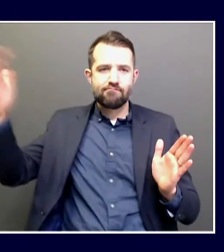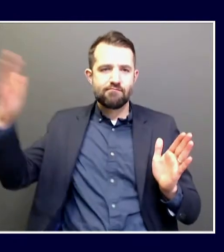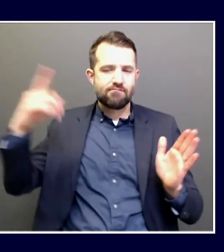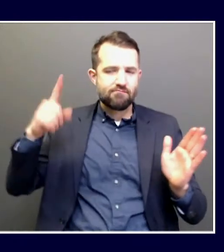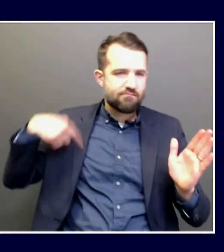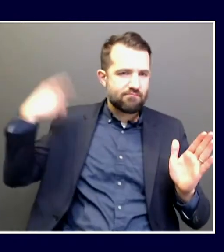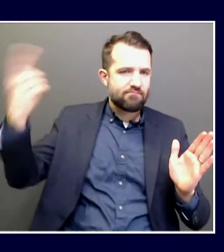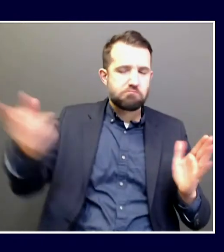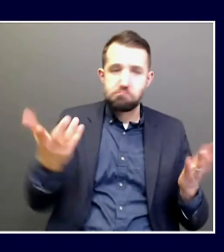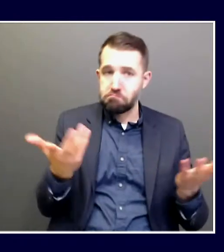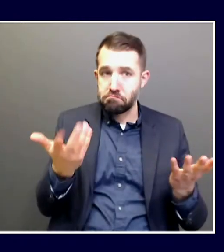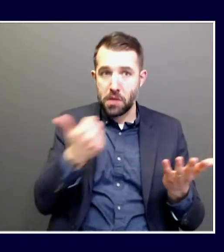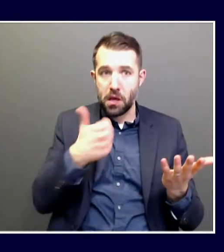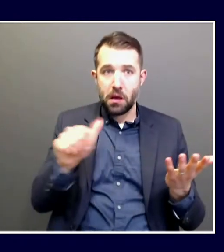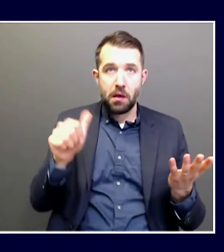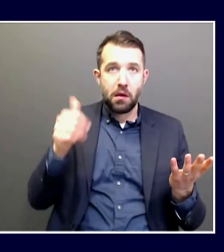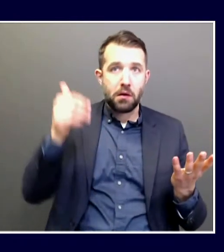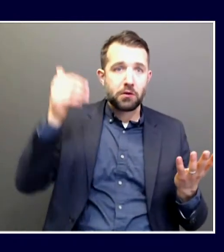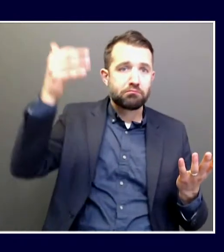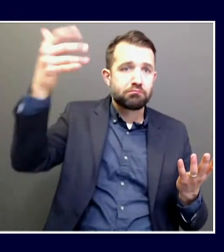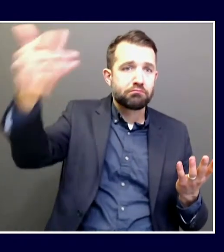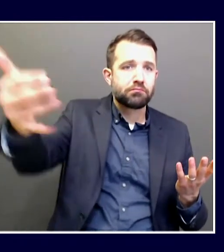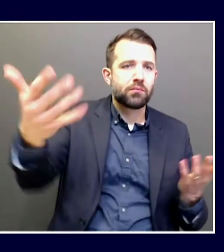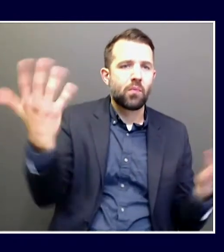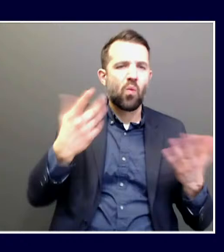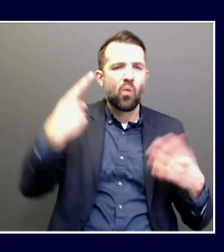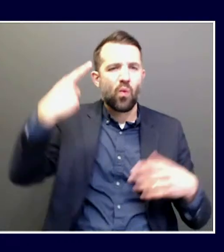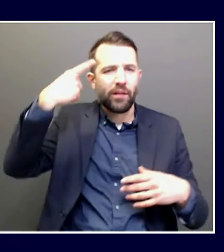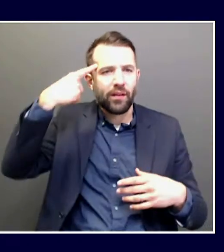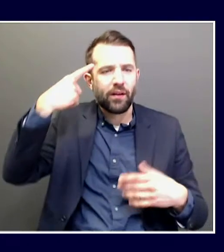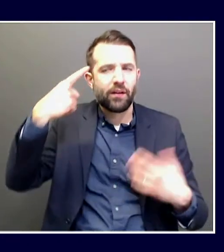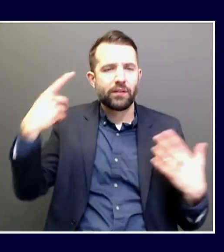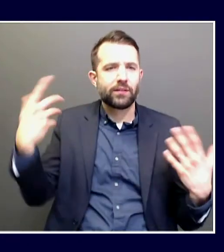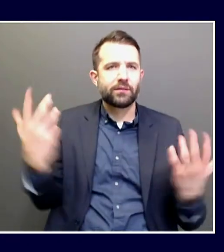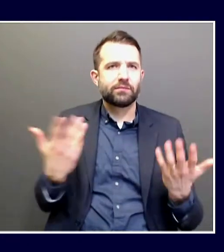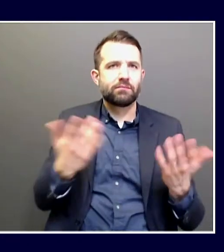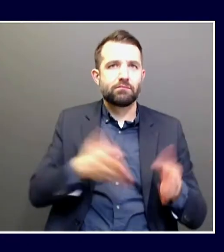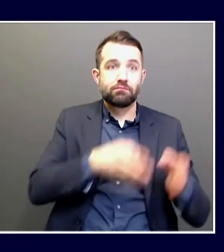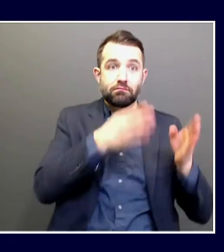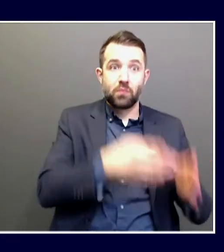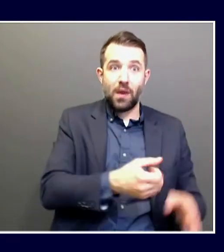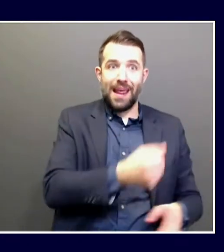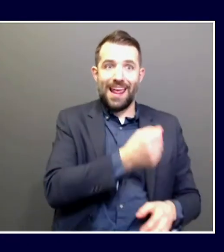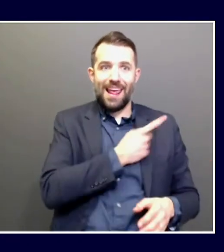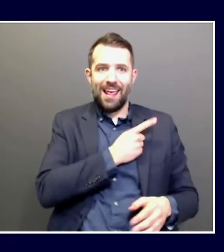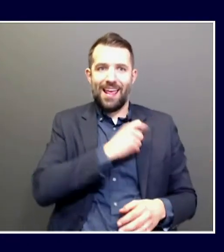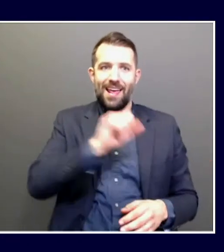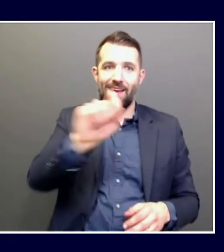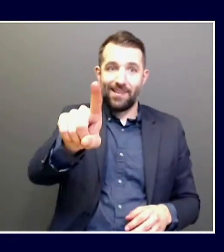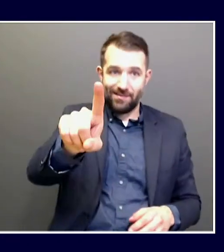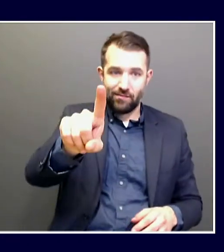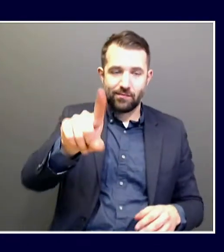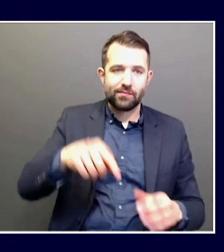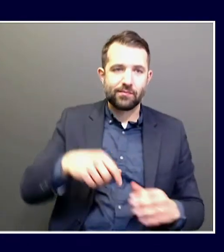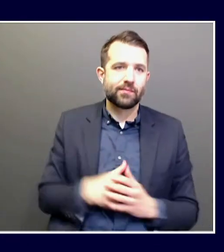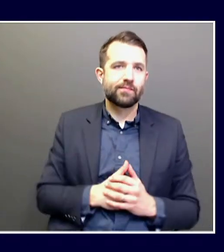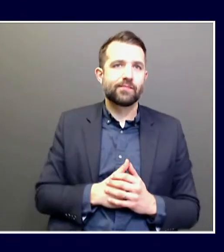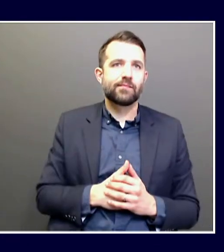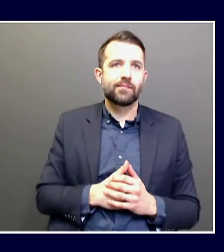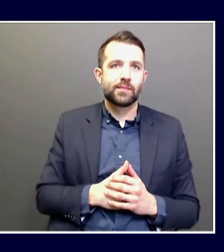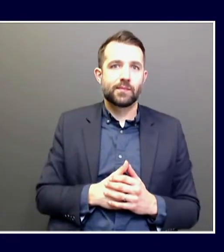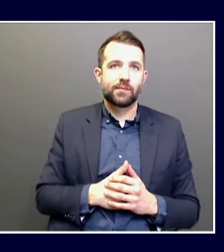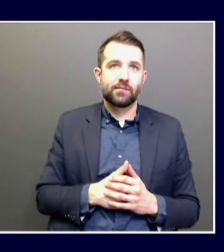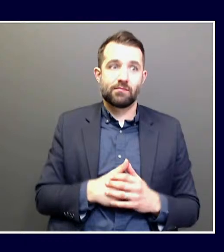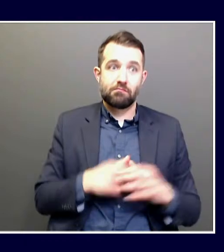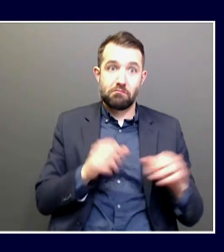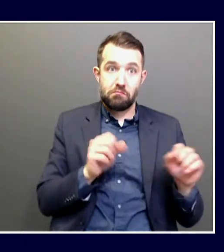booster shots look like? And this one viewer did ask if there's too much of boosting that can